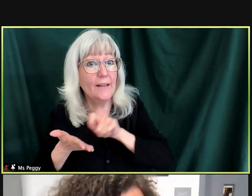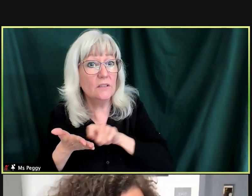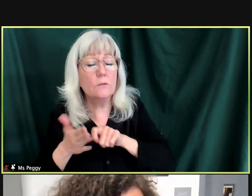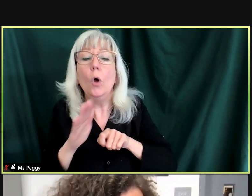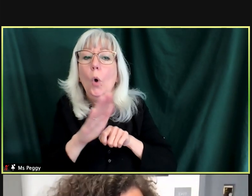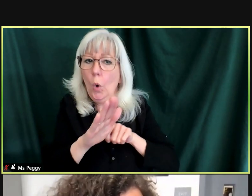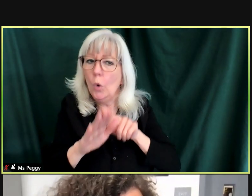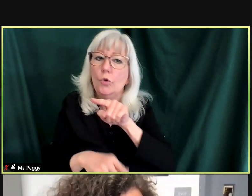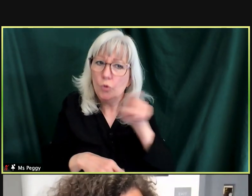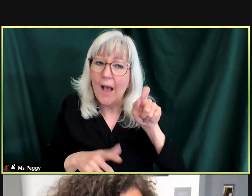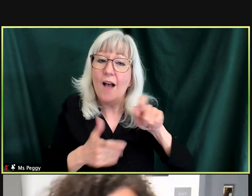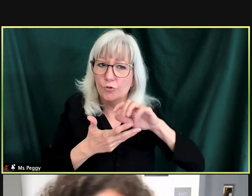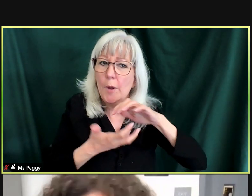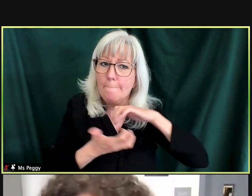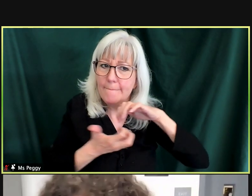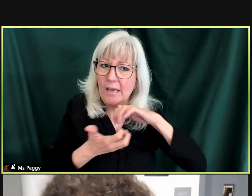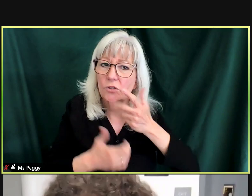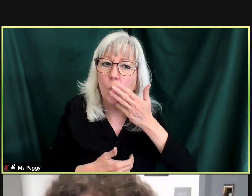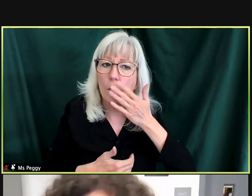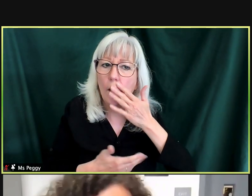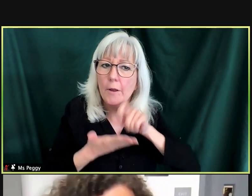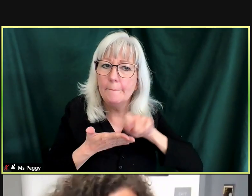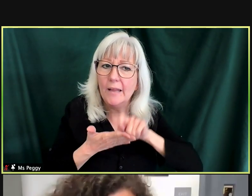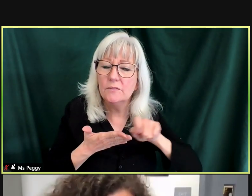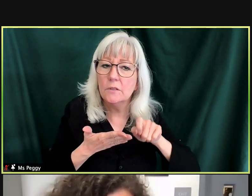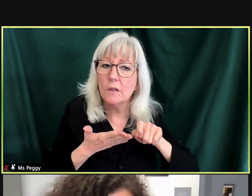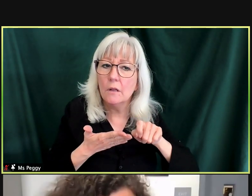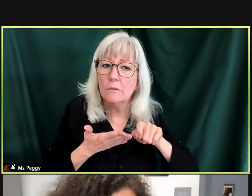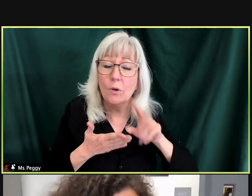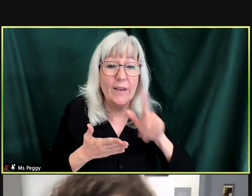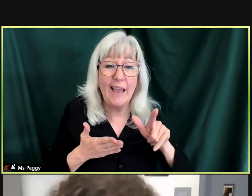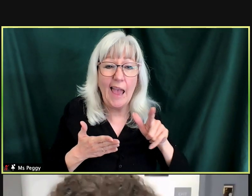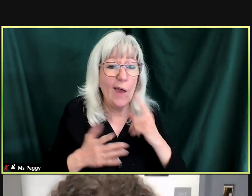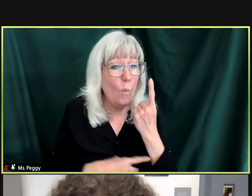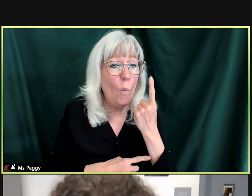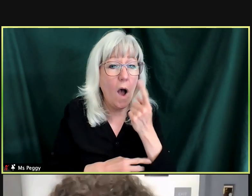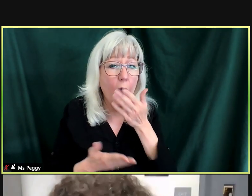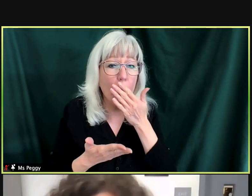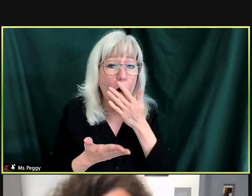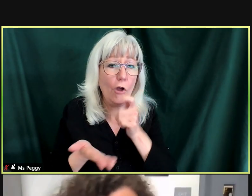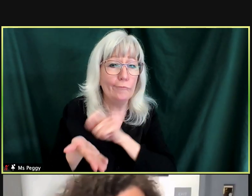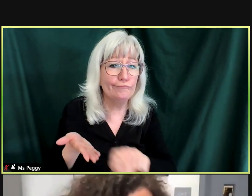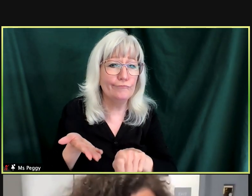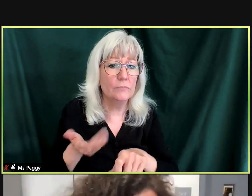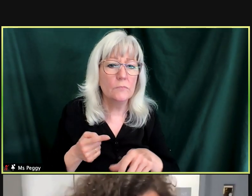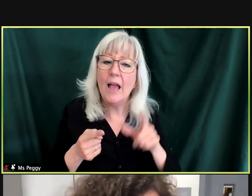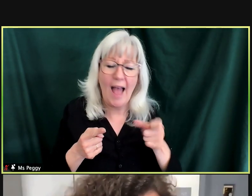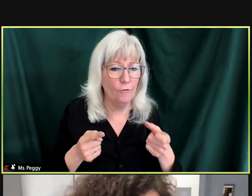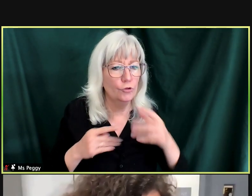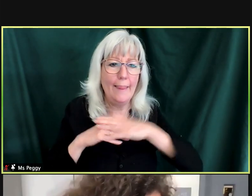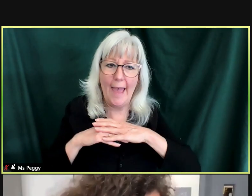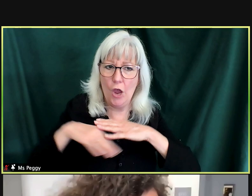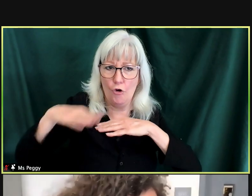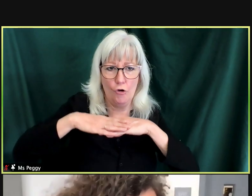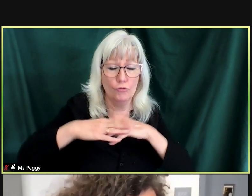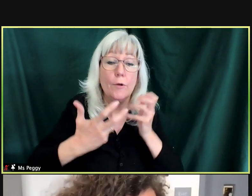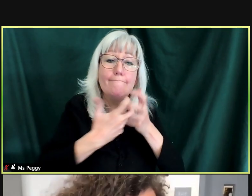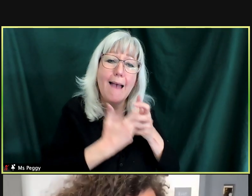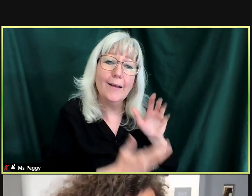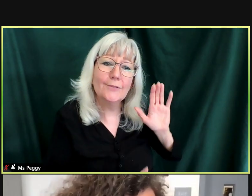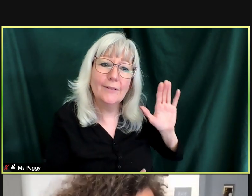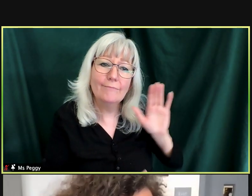pencil colors. You're not gonna be able to do it with just the plain box. You're gonna have to layer up colors to match his